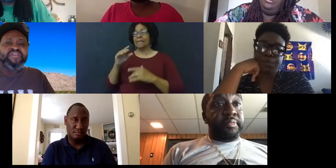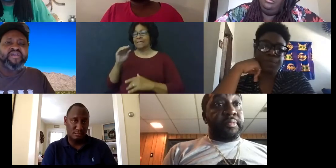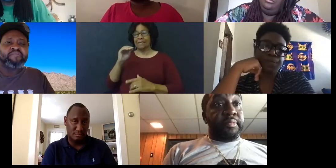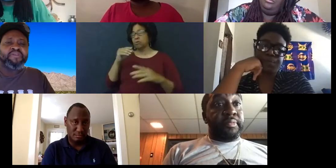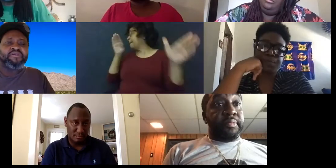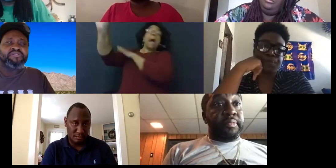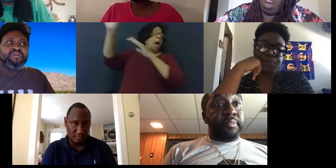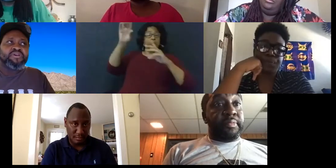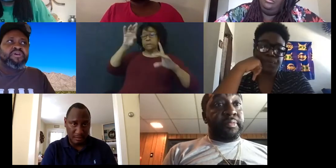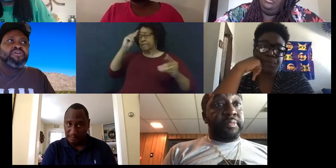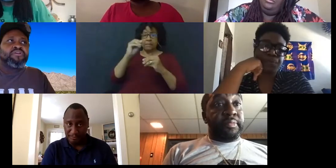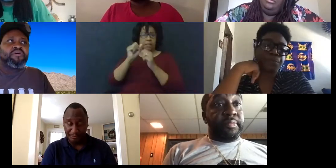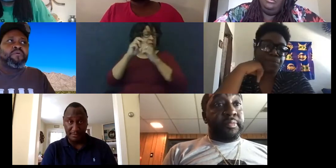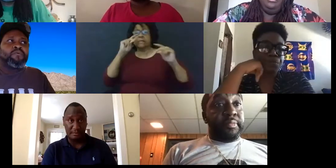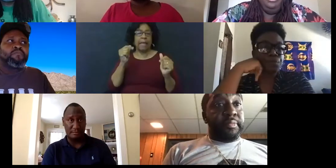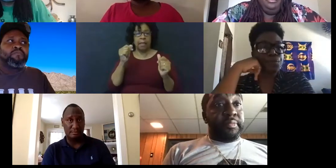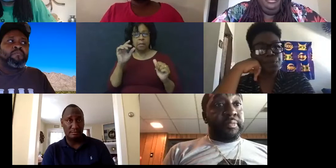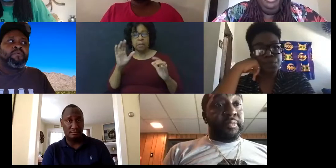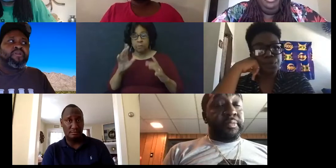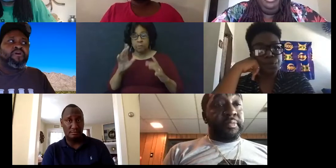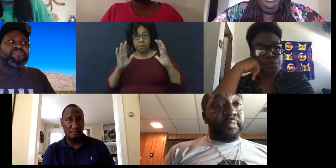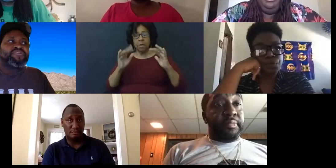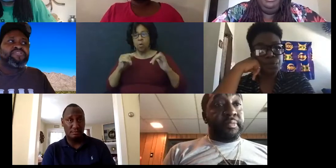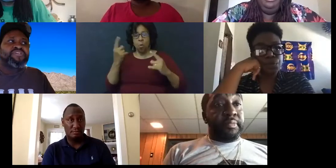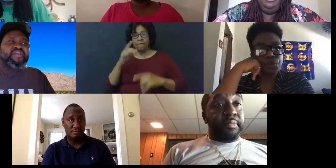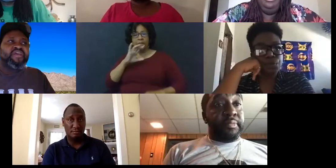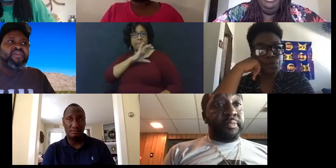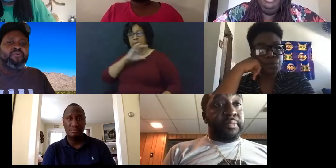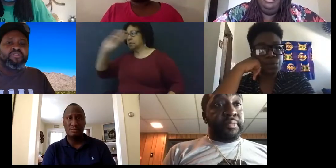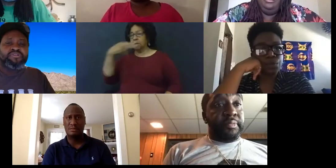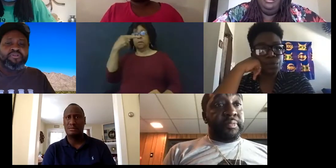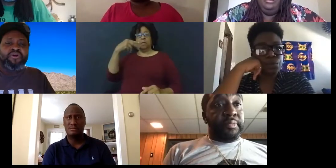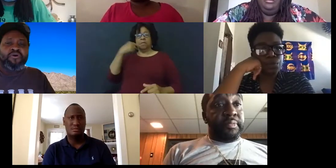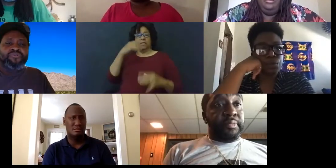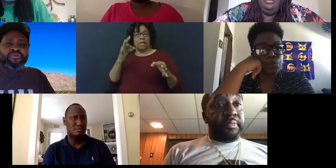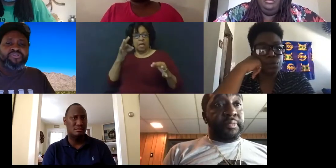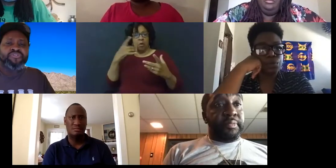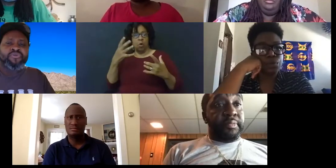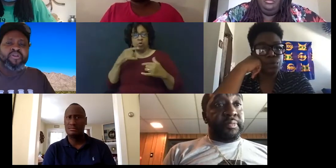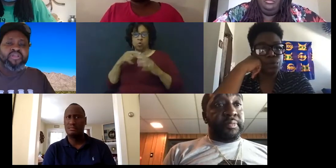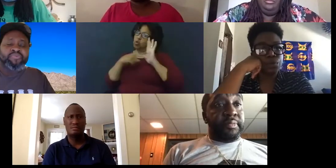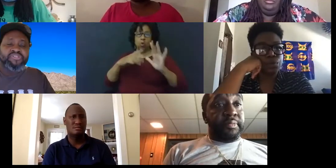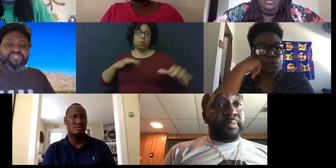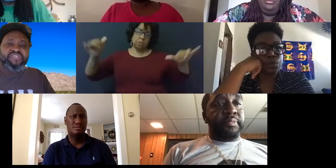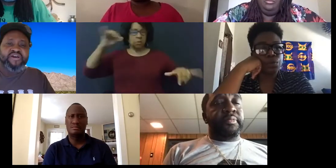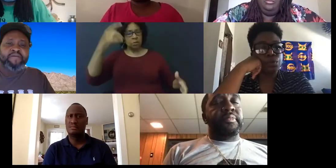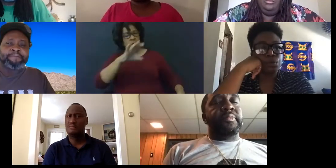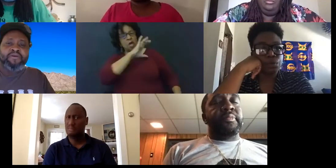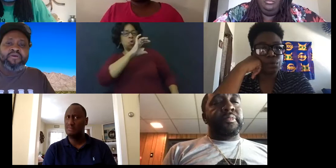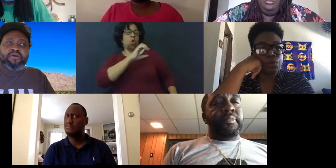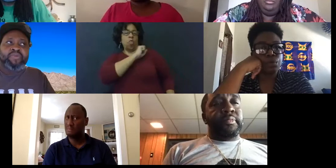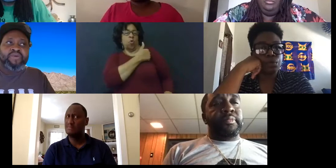of a second, because, you know, one of the officers decided that he wanted to, you know, show his authority and put his chest